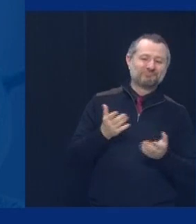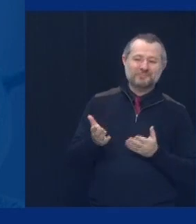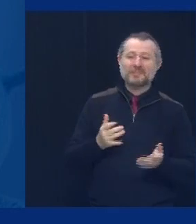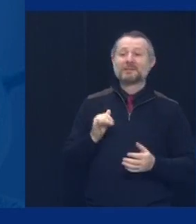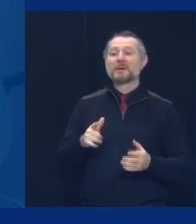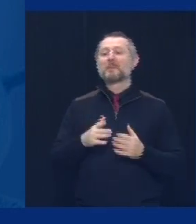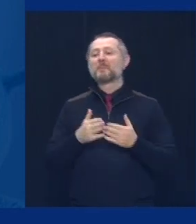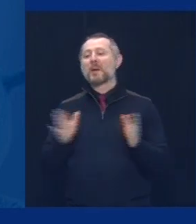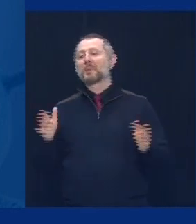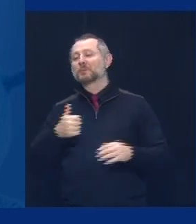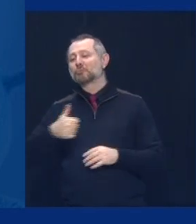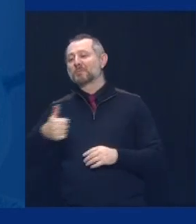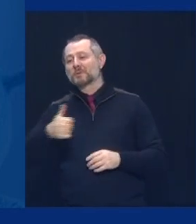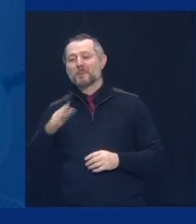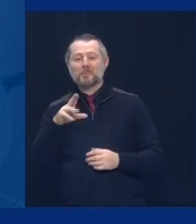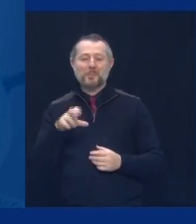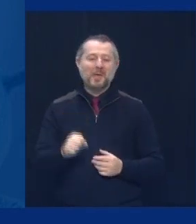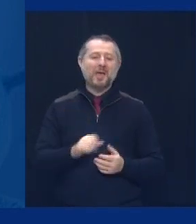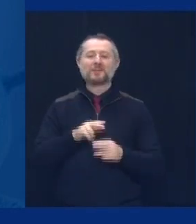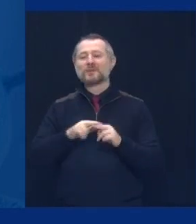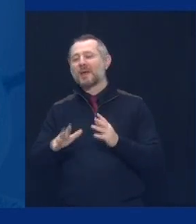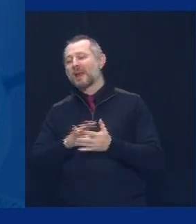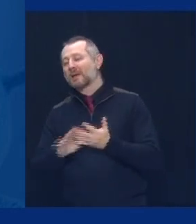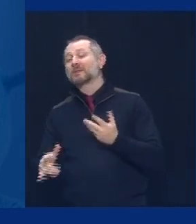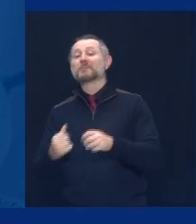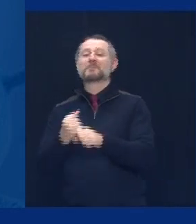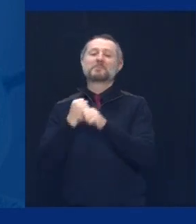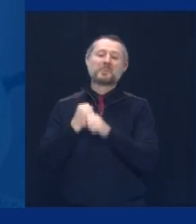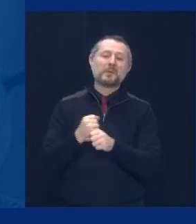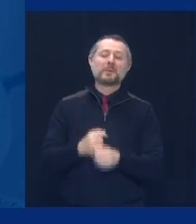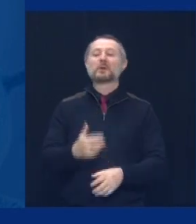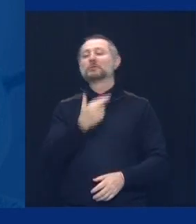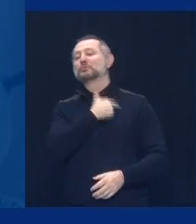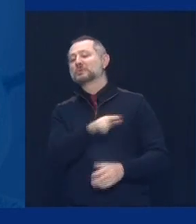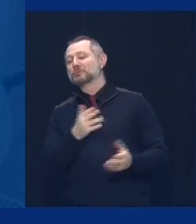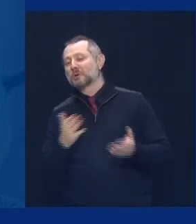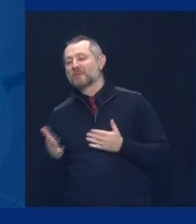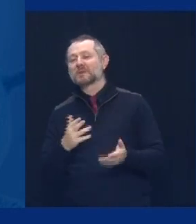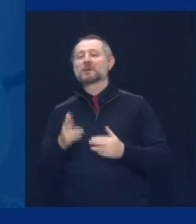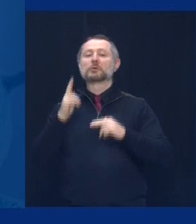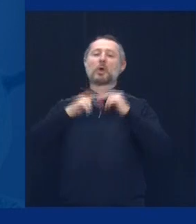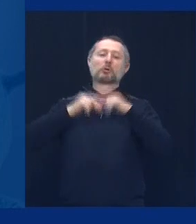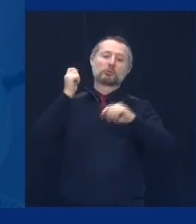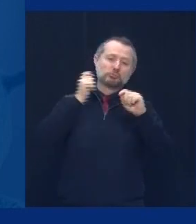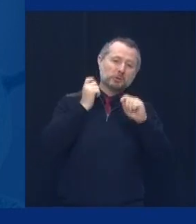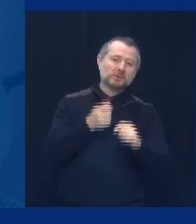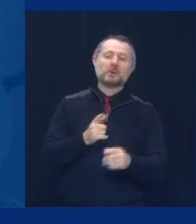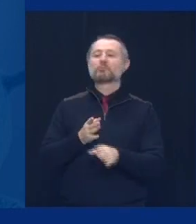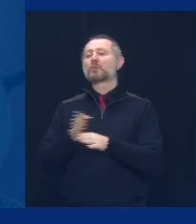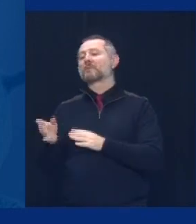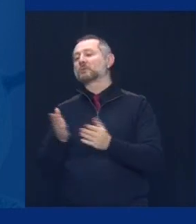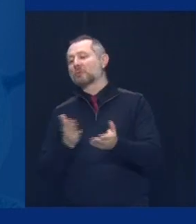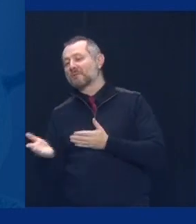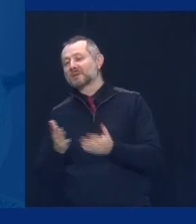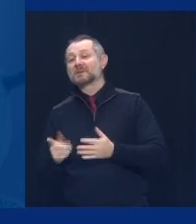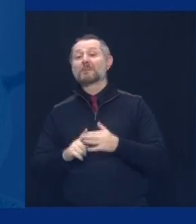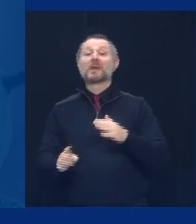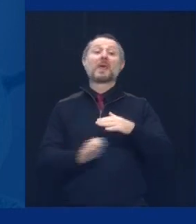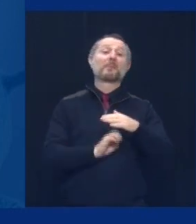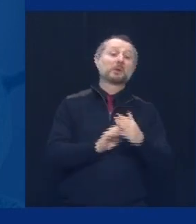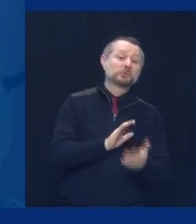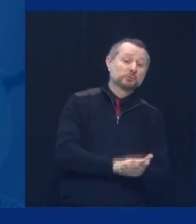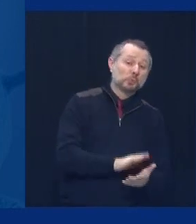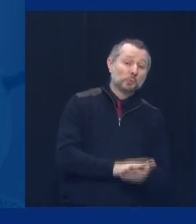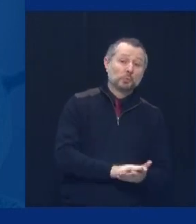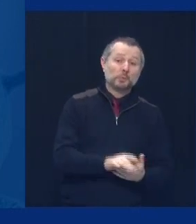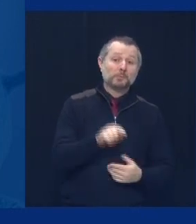transportation, manufacturing, religious activities, construction, retail, professional services. Elementary school,